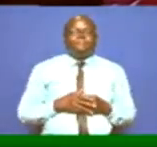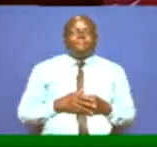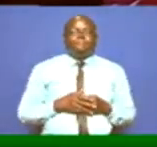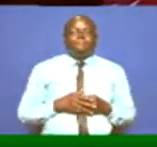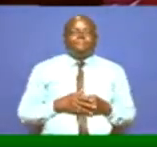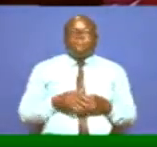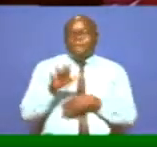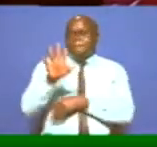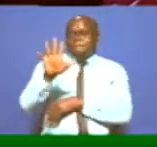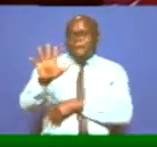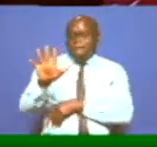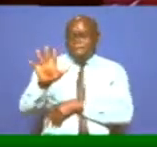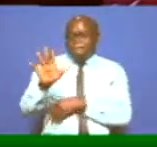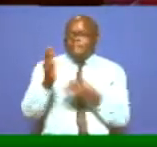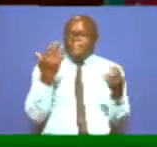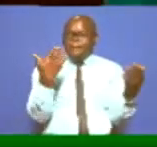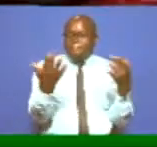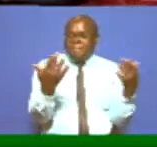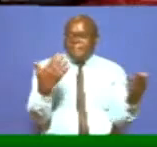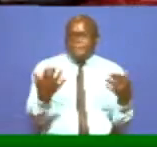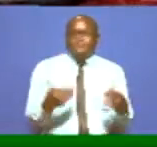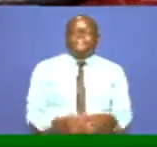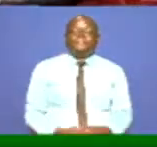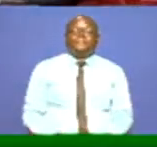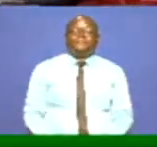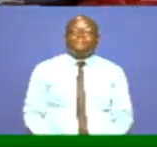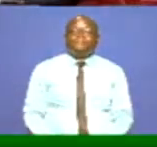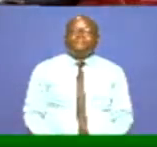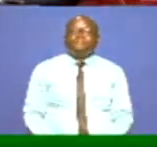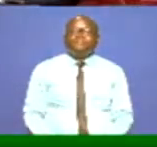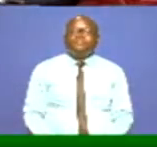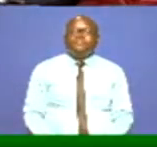Order number 5, papers.